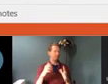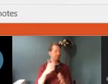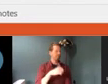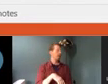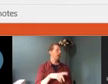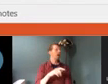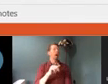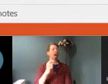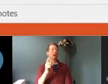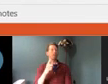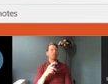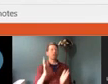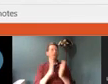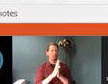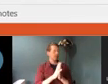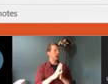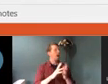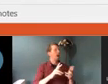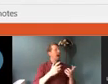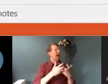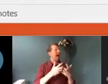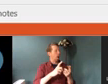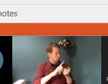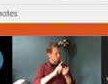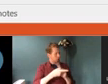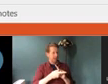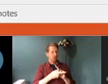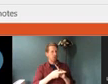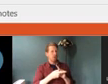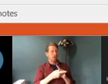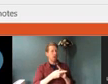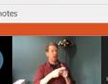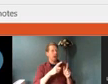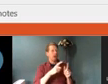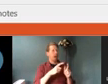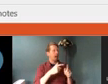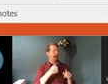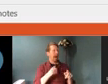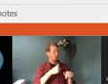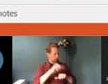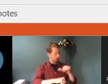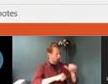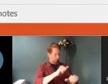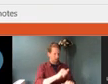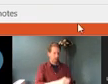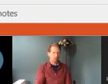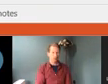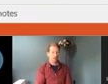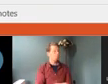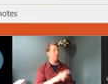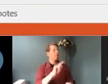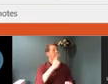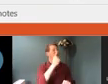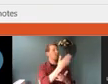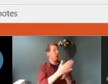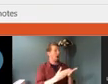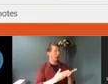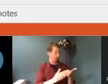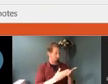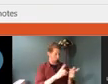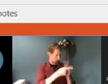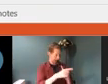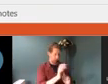next slide. So how we change the normal forensic DNA workflow. Well, the first part doesn't change. So the part